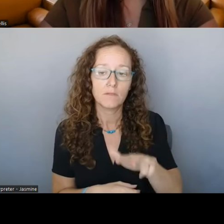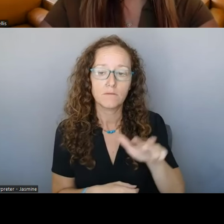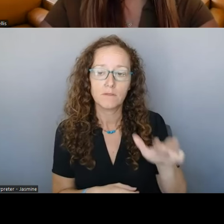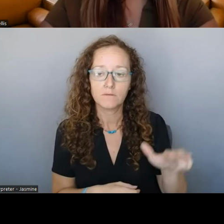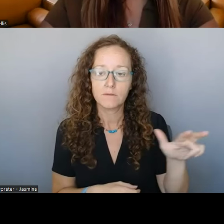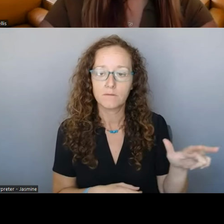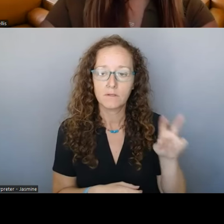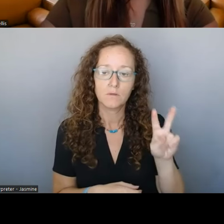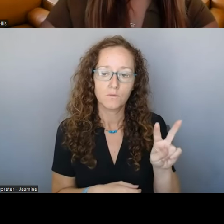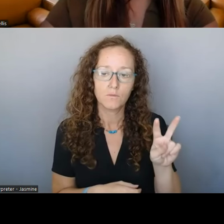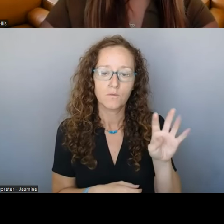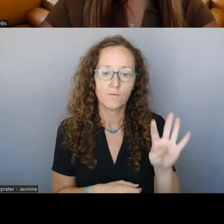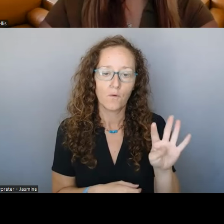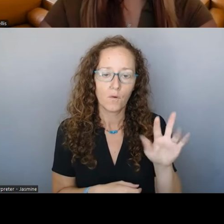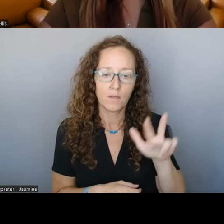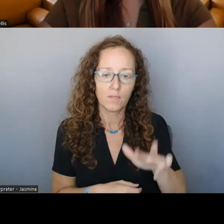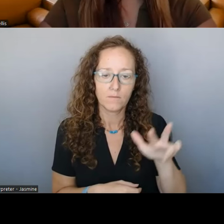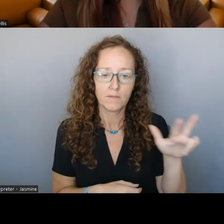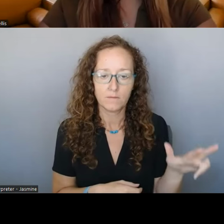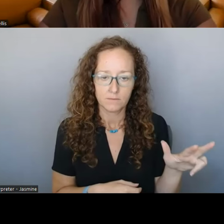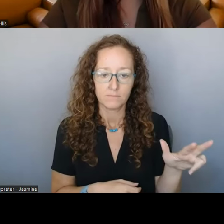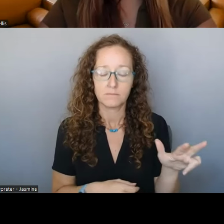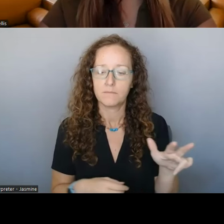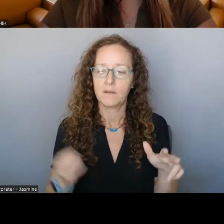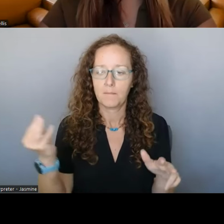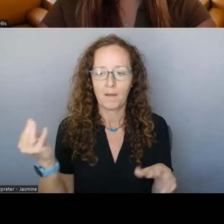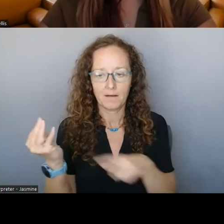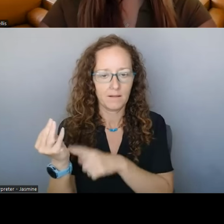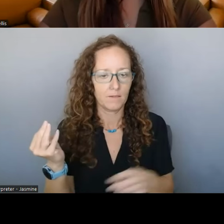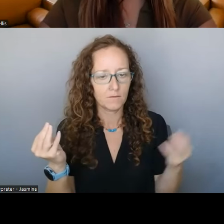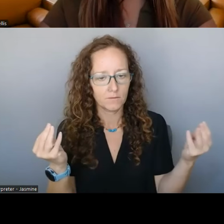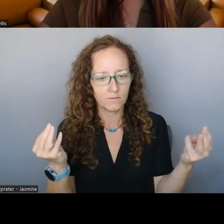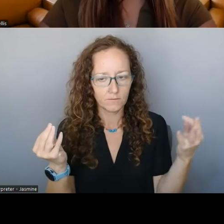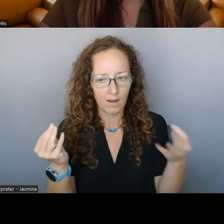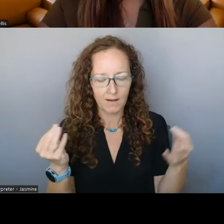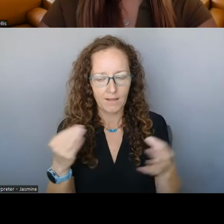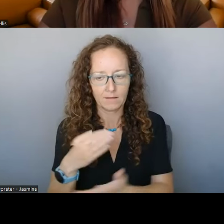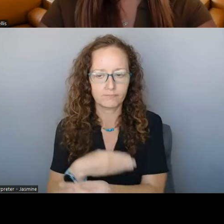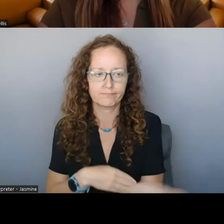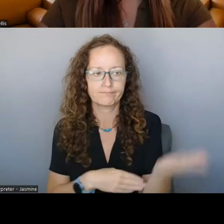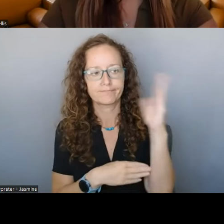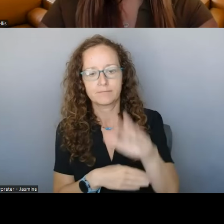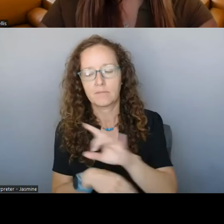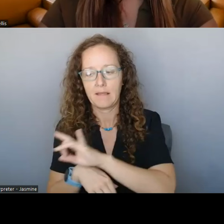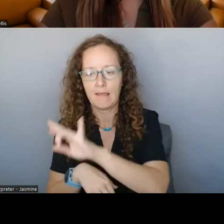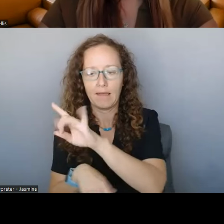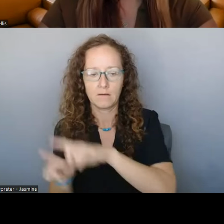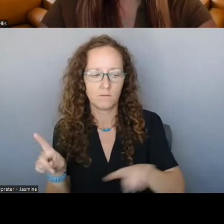800-333-2433. Senior Linkage Line is available Monday through Friday, 8 a.m. to 4:30 p.m. We also have